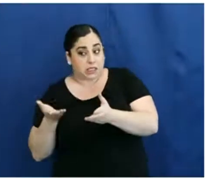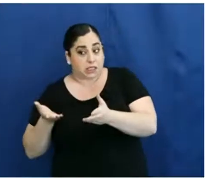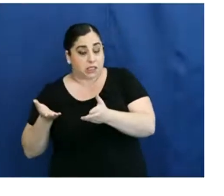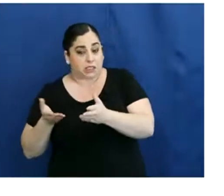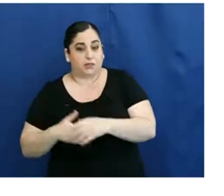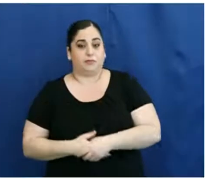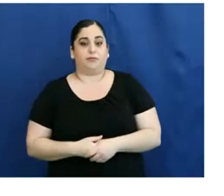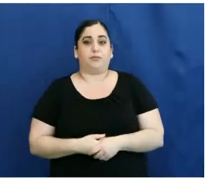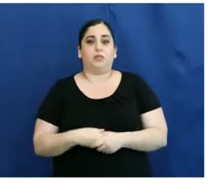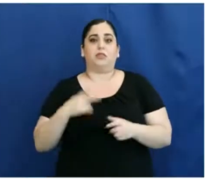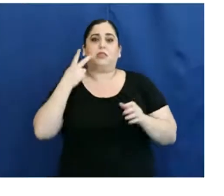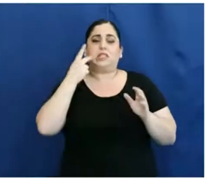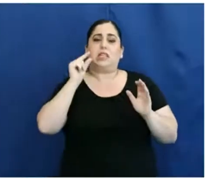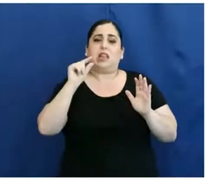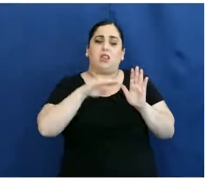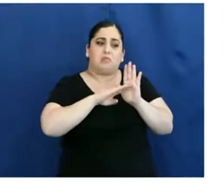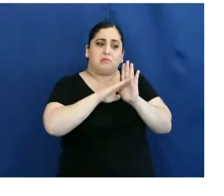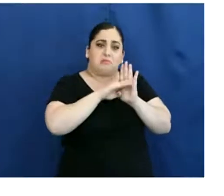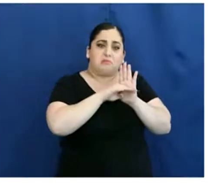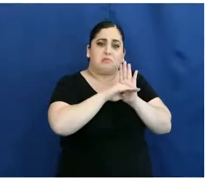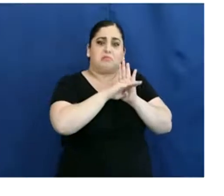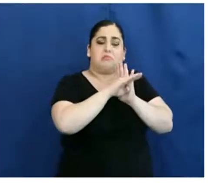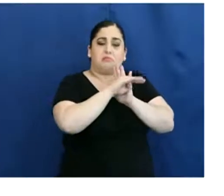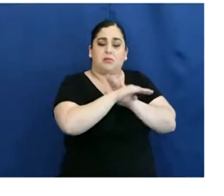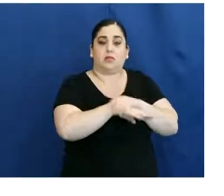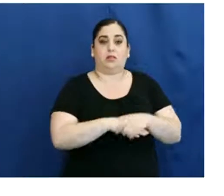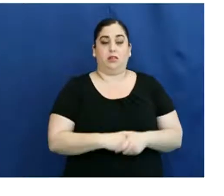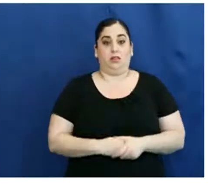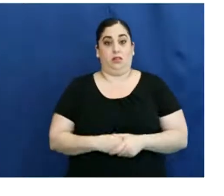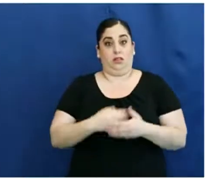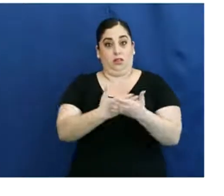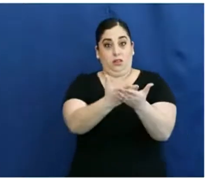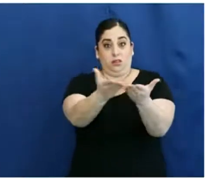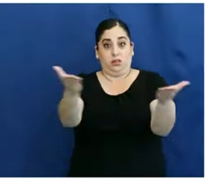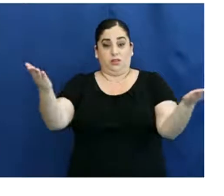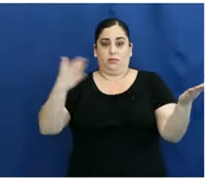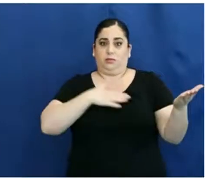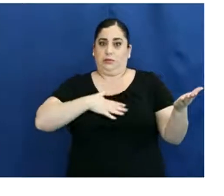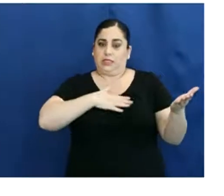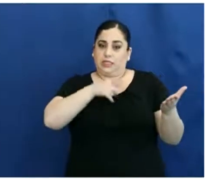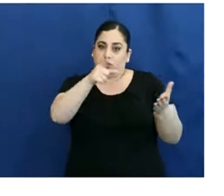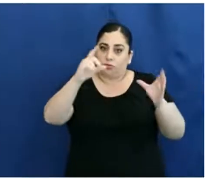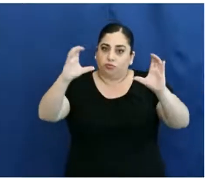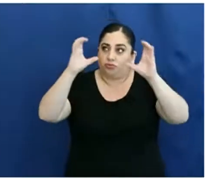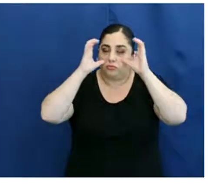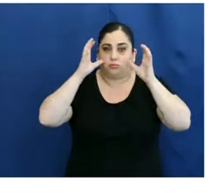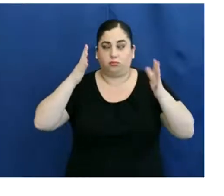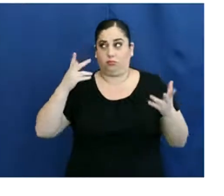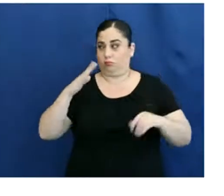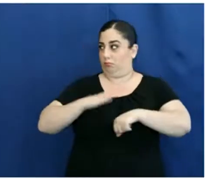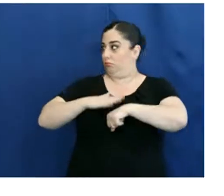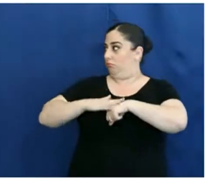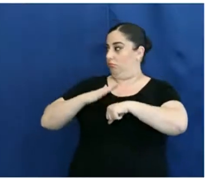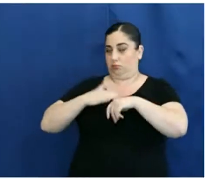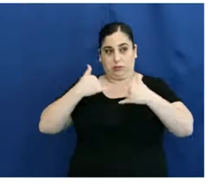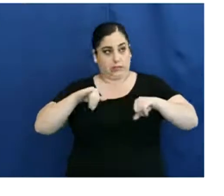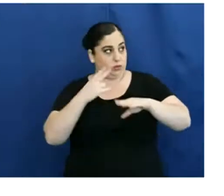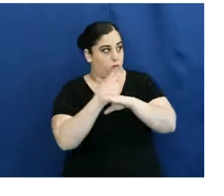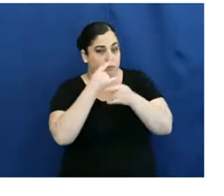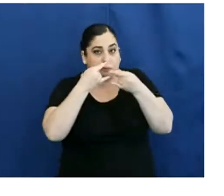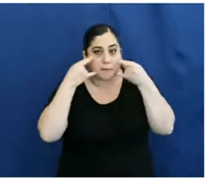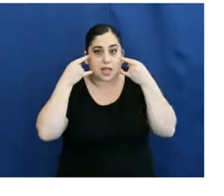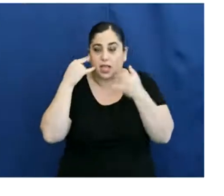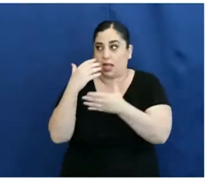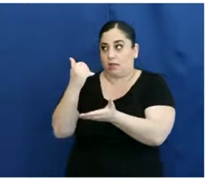see. It's a reminder for folks to continue to be cautious. Obviously, folks are out and about and doing more things, and we still